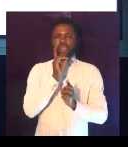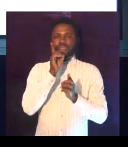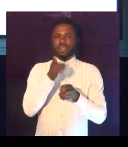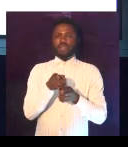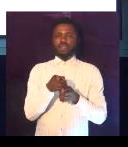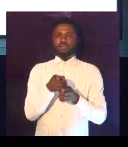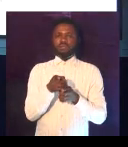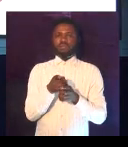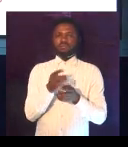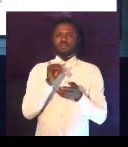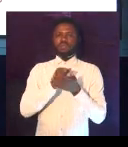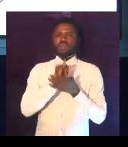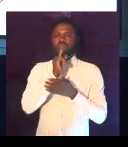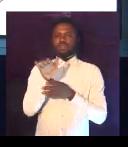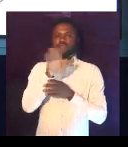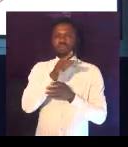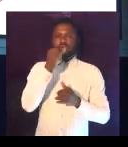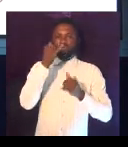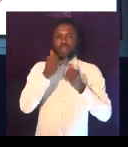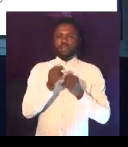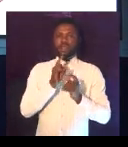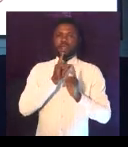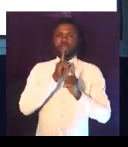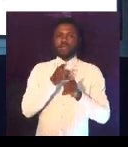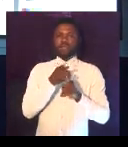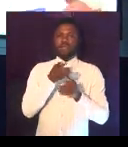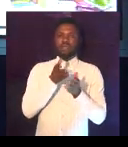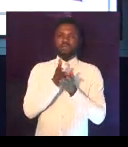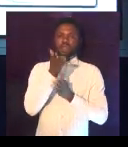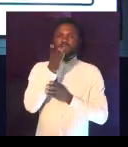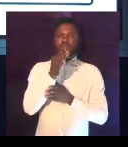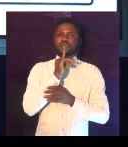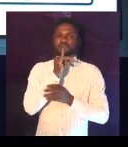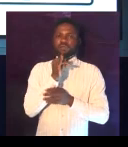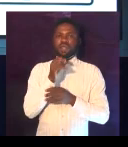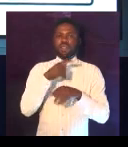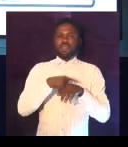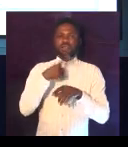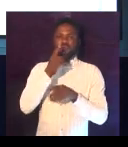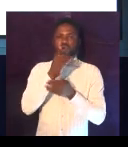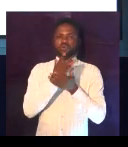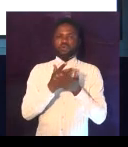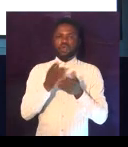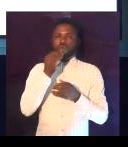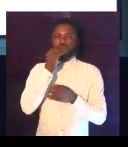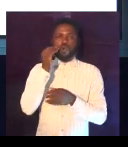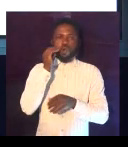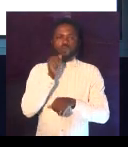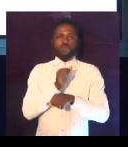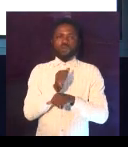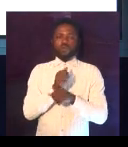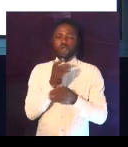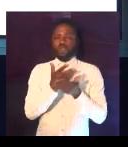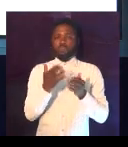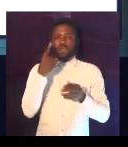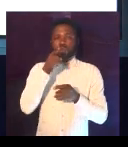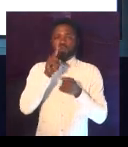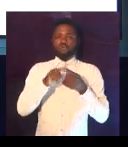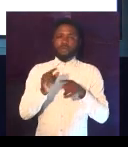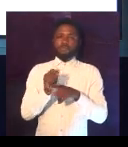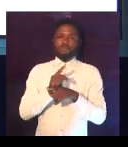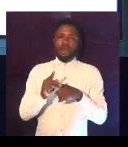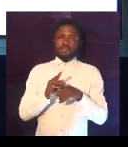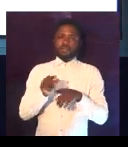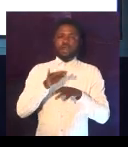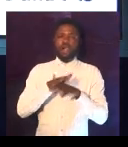missing data. Now, that is your final answer right there. It's time for some homework, something for